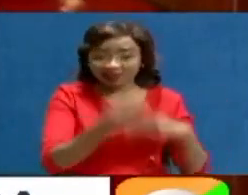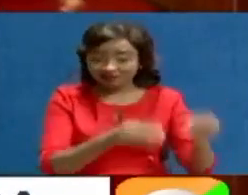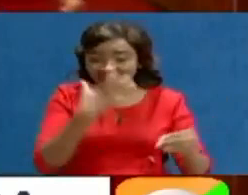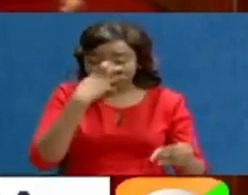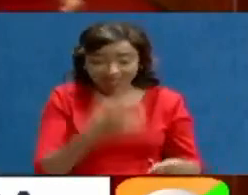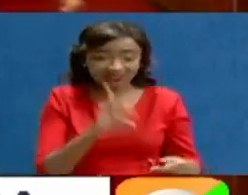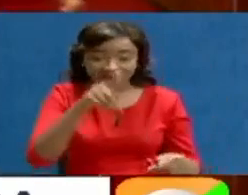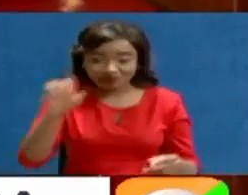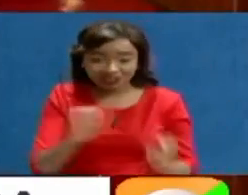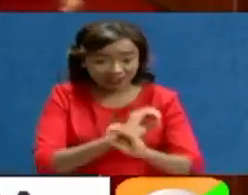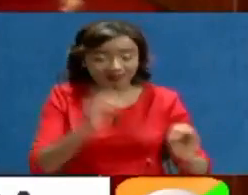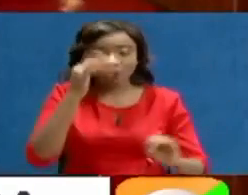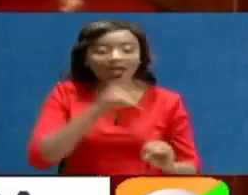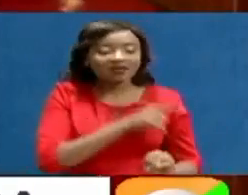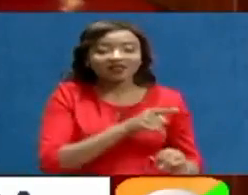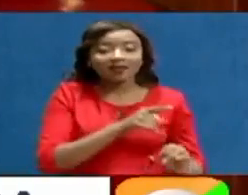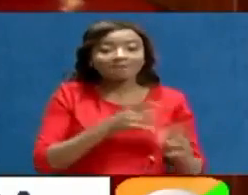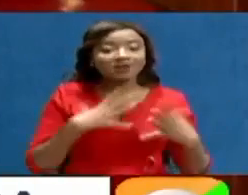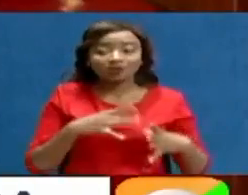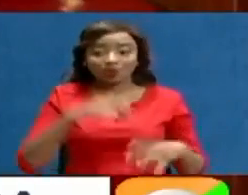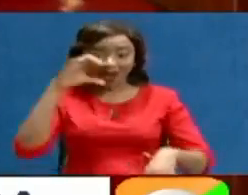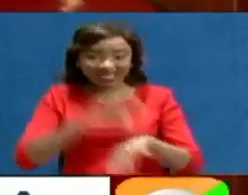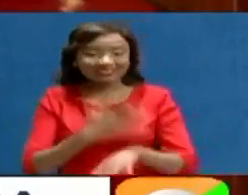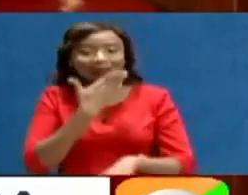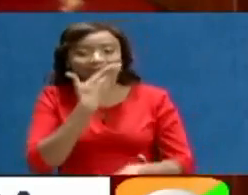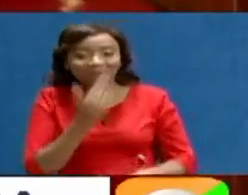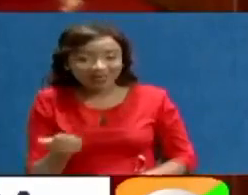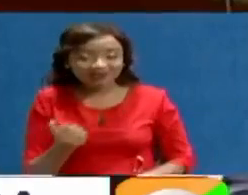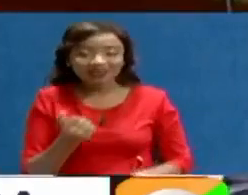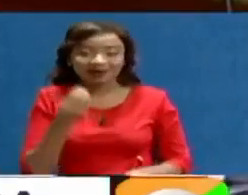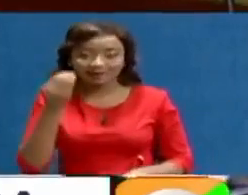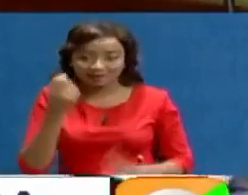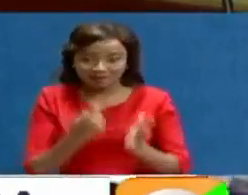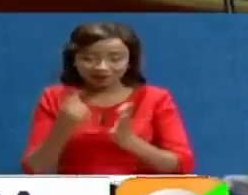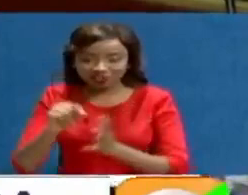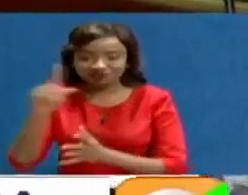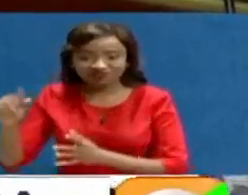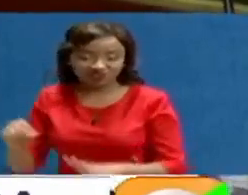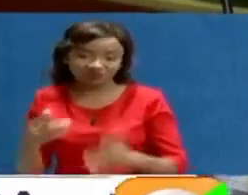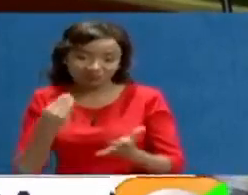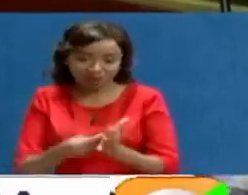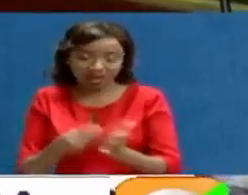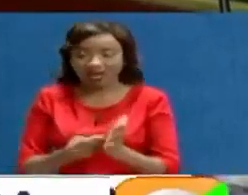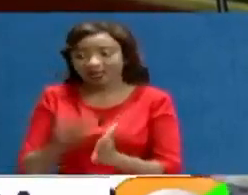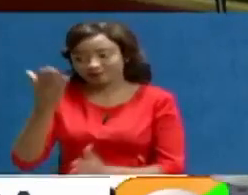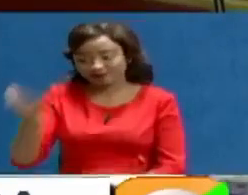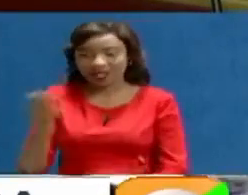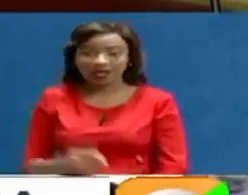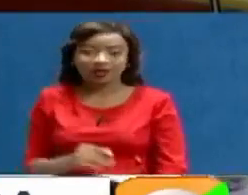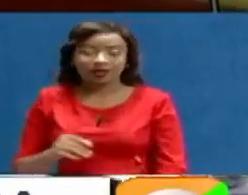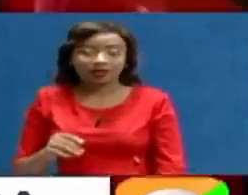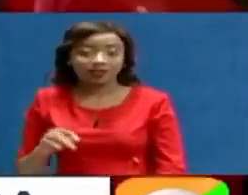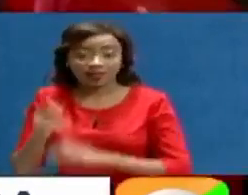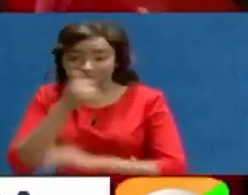those because they were getting better prices in the private hospitals. And while the committee members doubted the board's